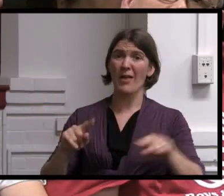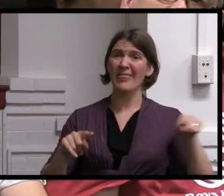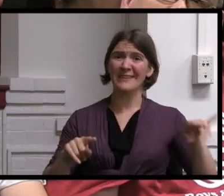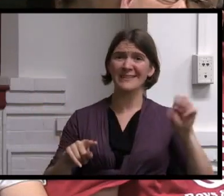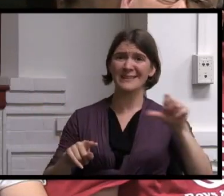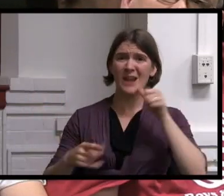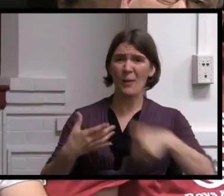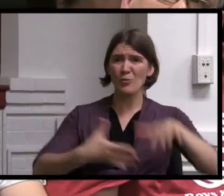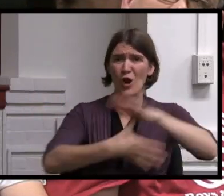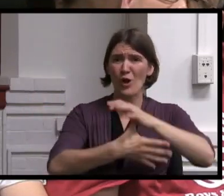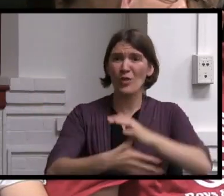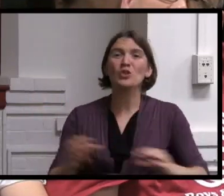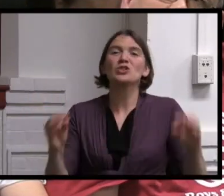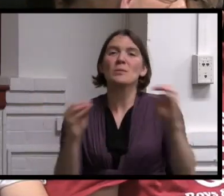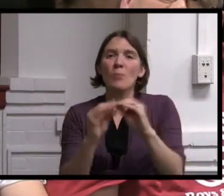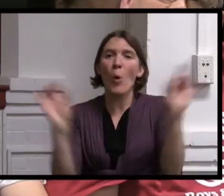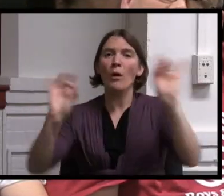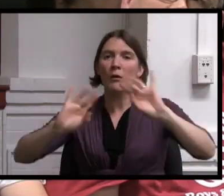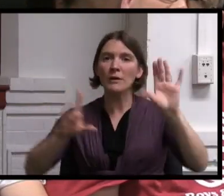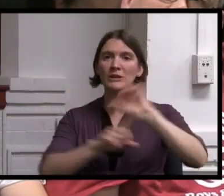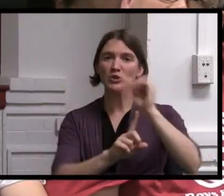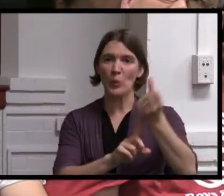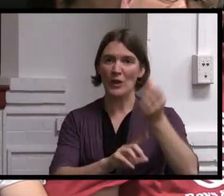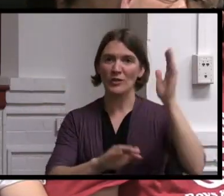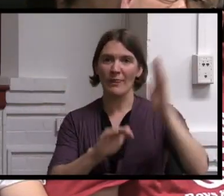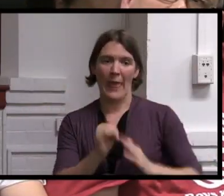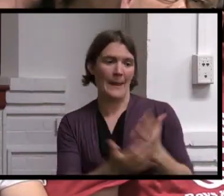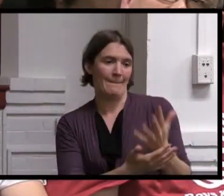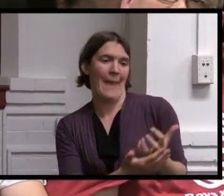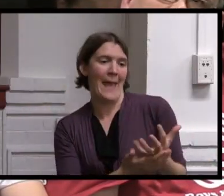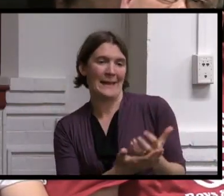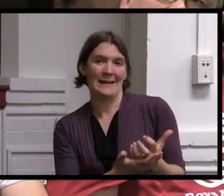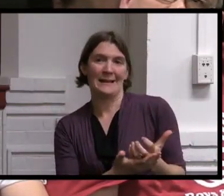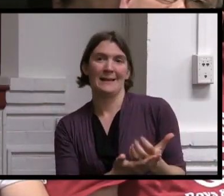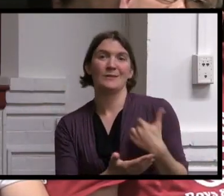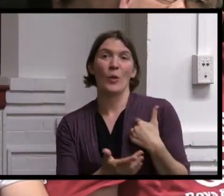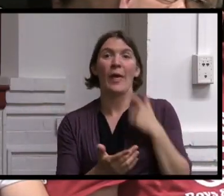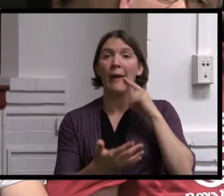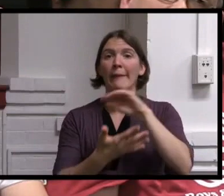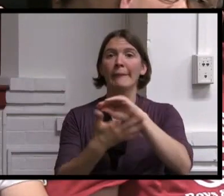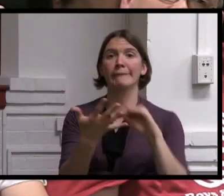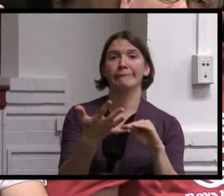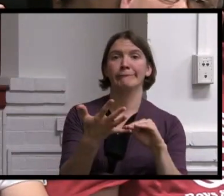department. There are more important issues than panhandling.